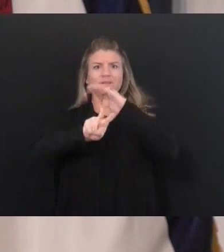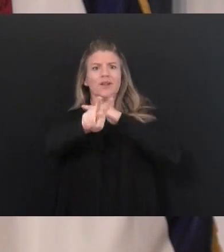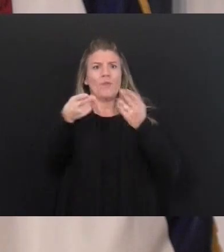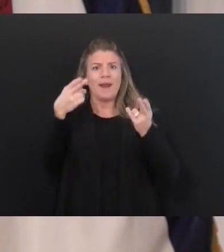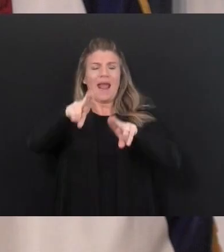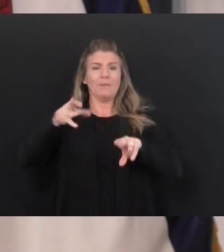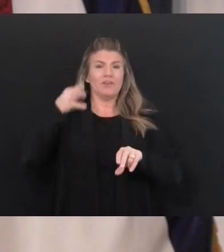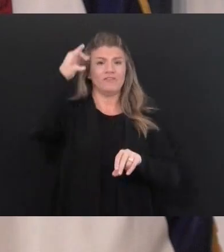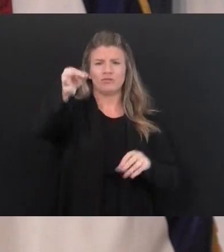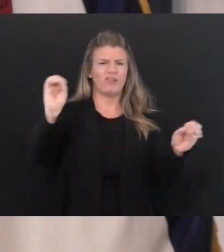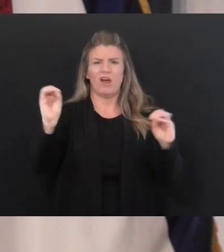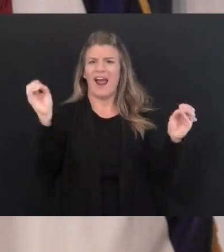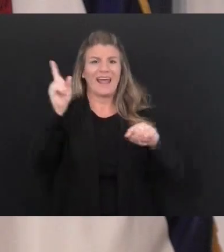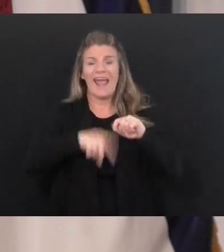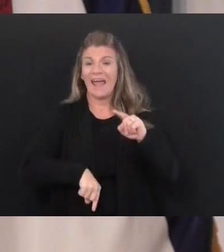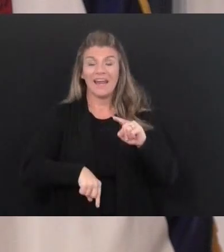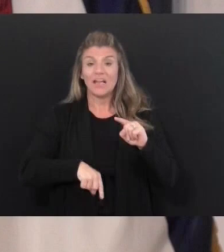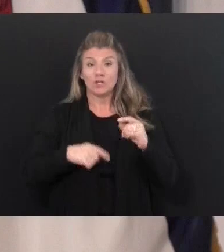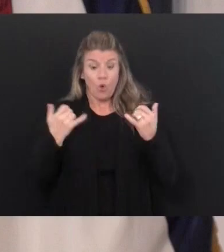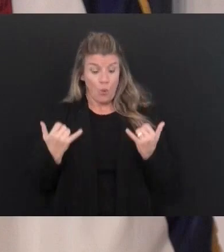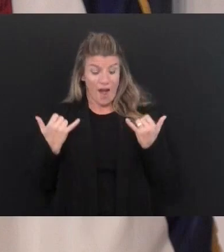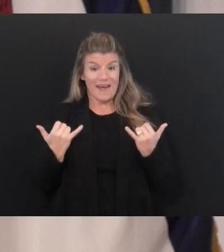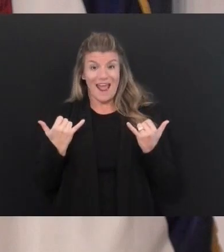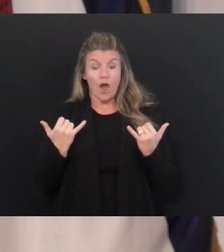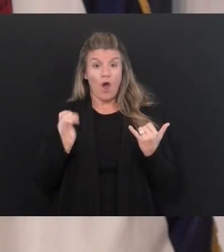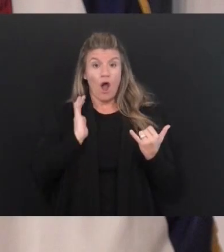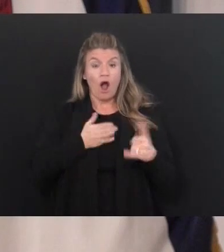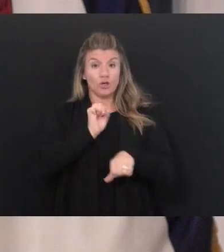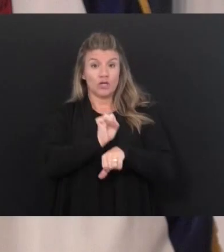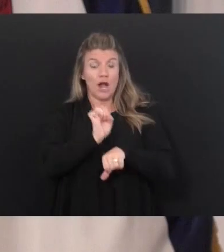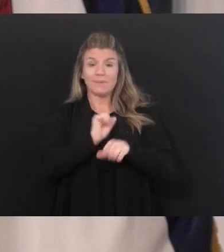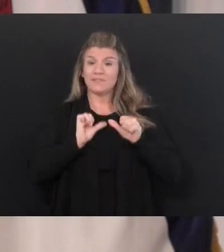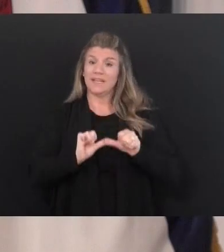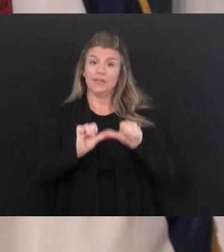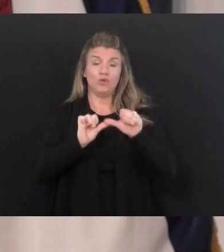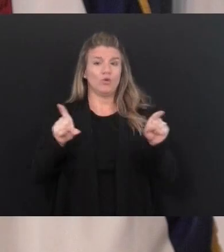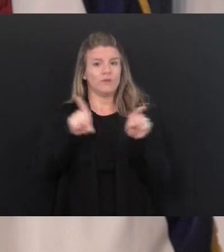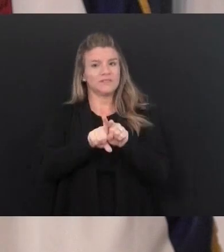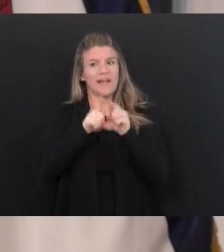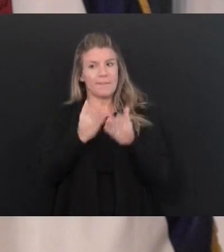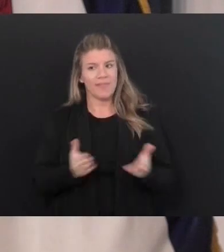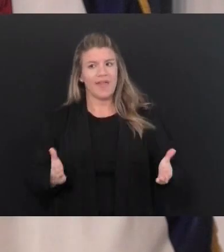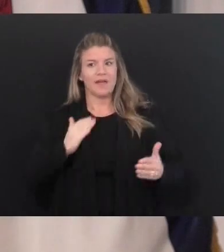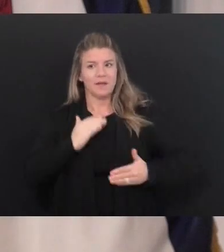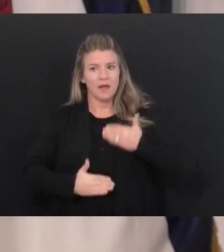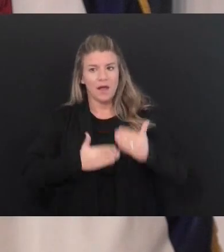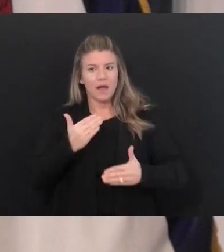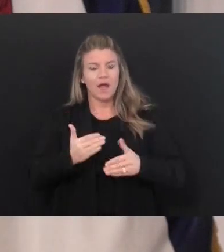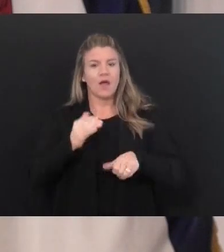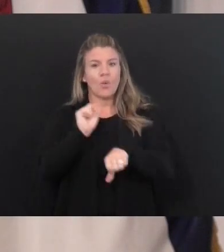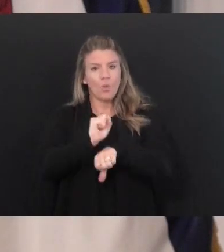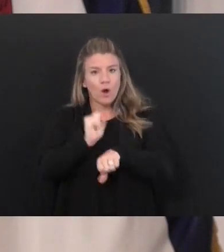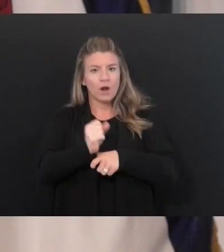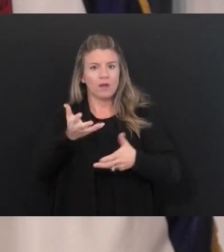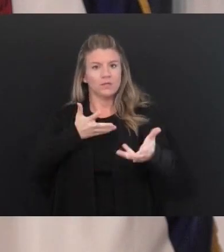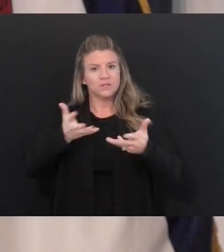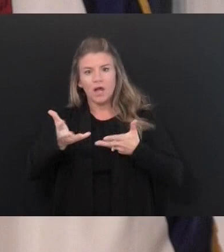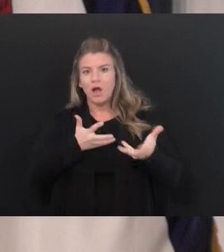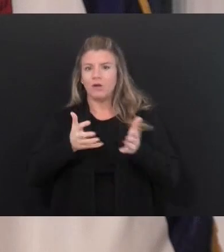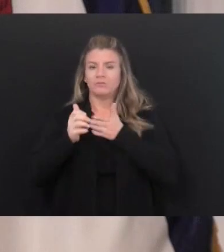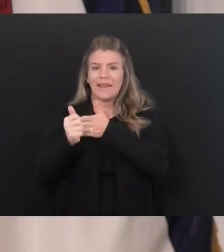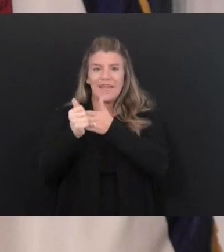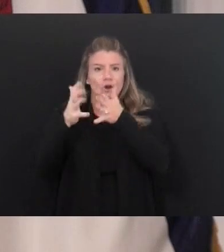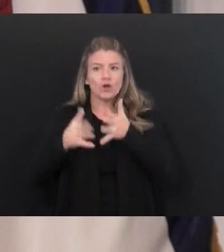do is absolutely do everything that we've already done. Consult with all the leaders throughout all the